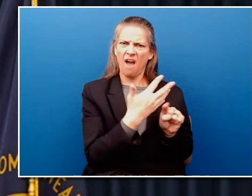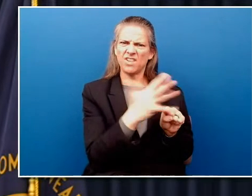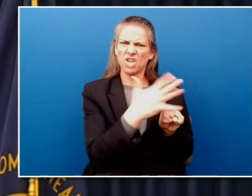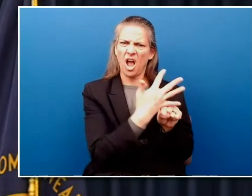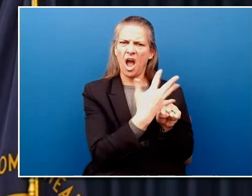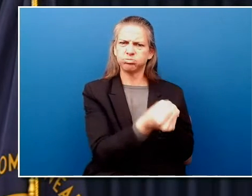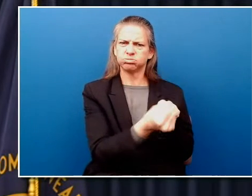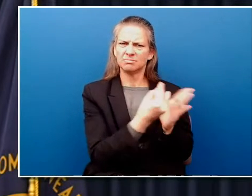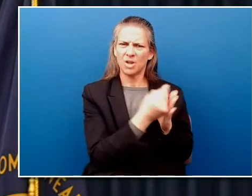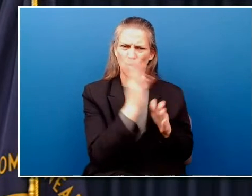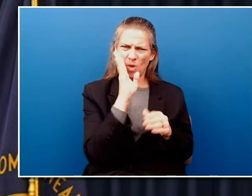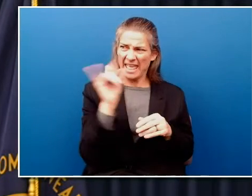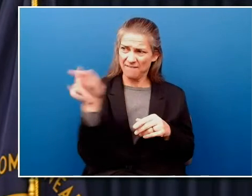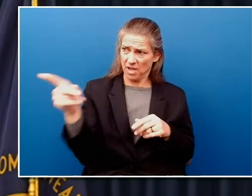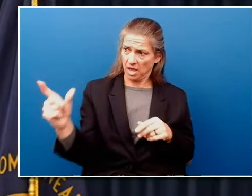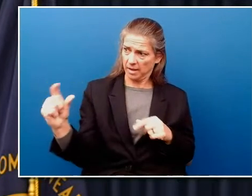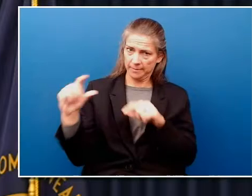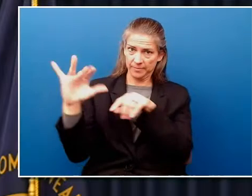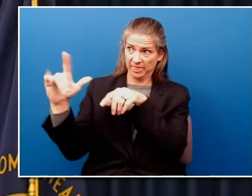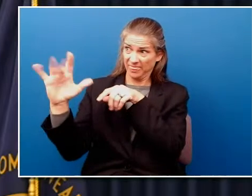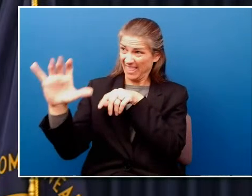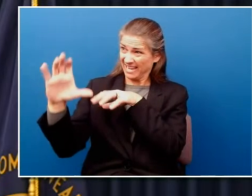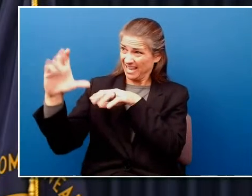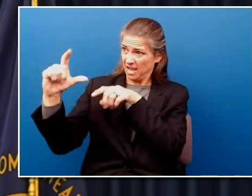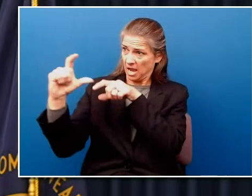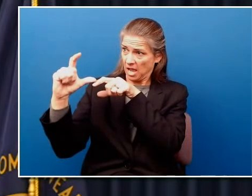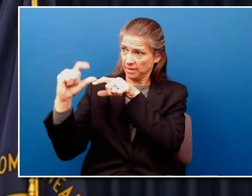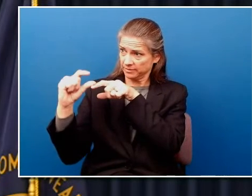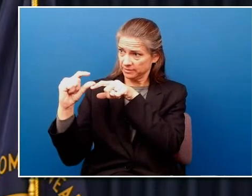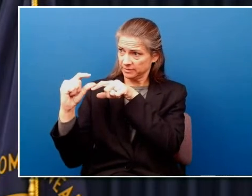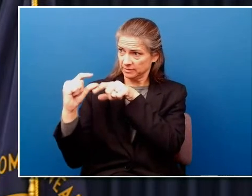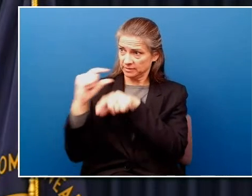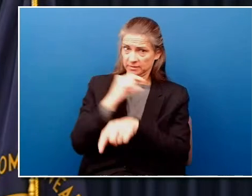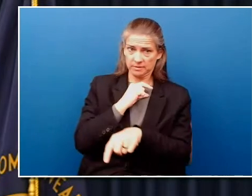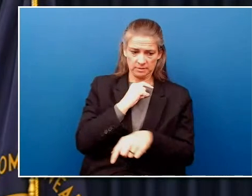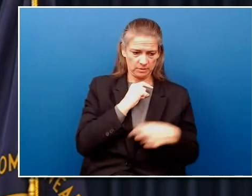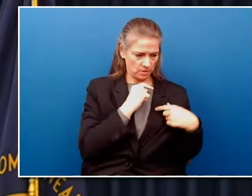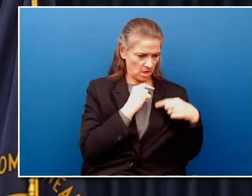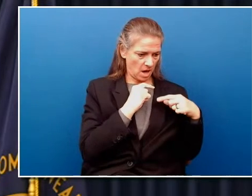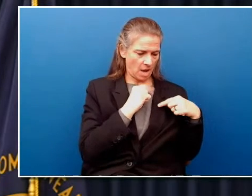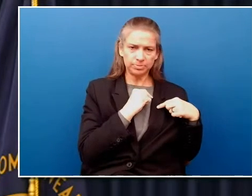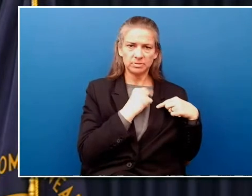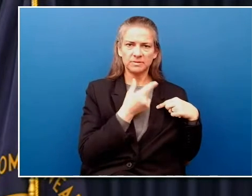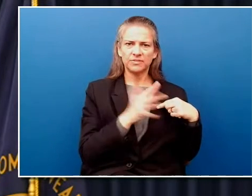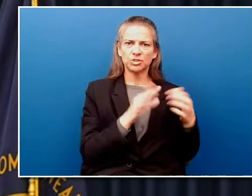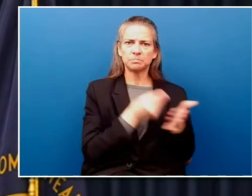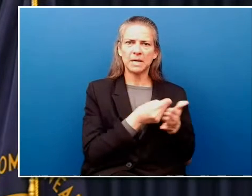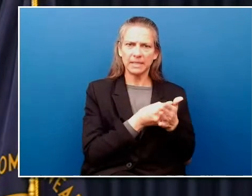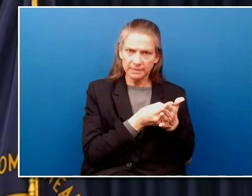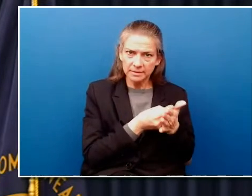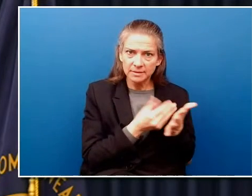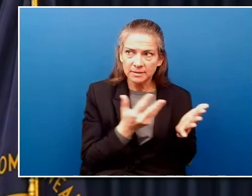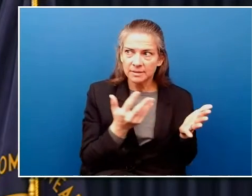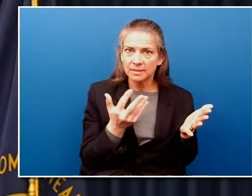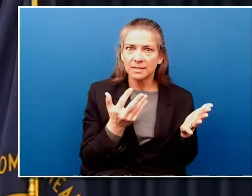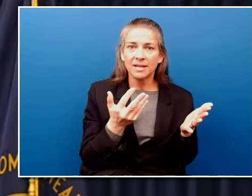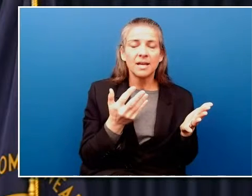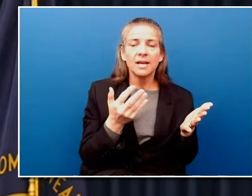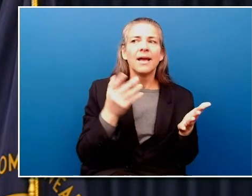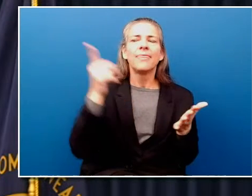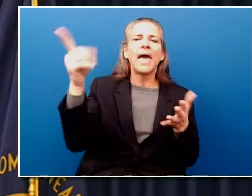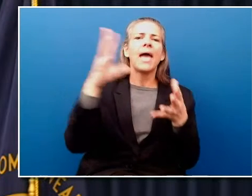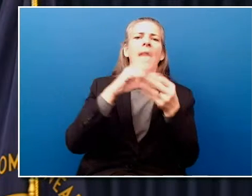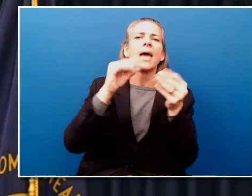we're allowed to spend to respond to a natural disaster. Now, some say that there's another pot that's sitting out there we can use.